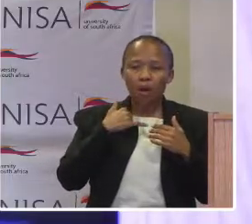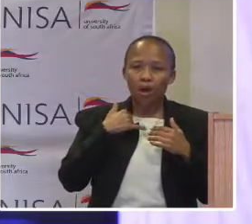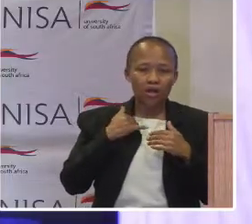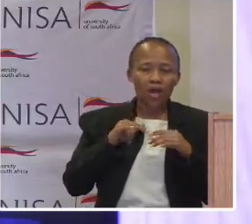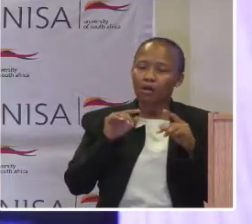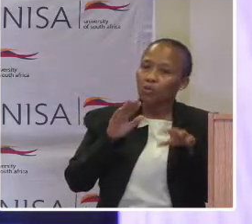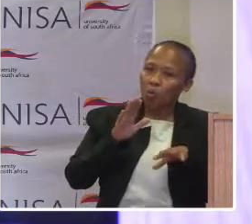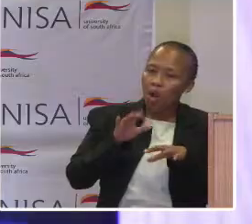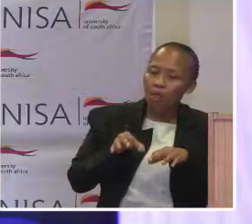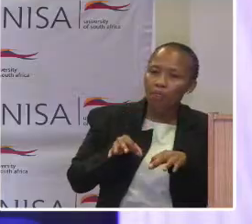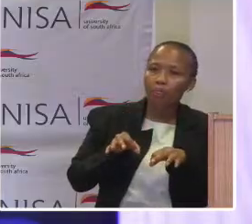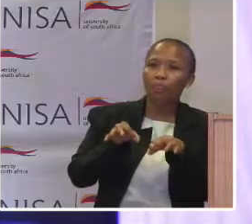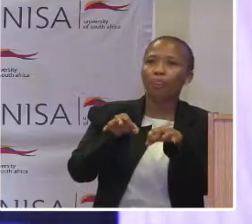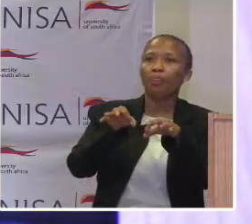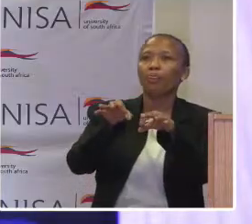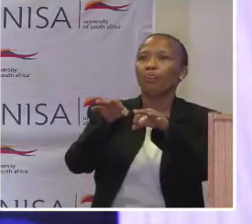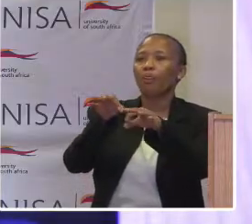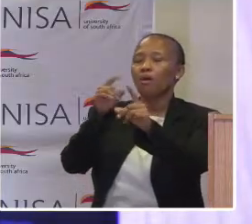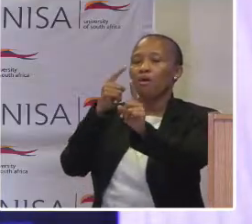destinations.